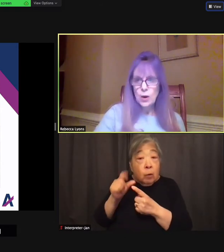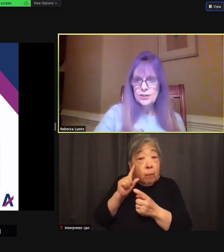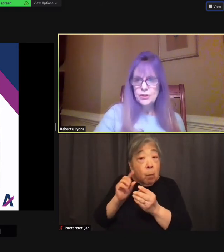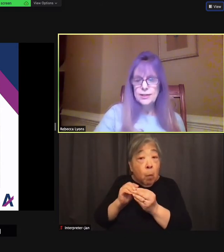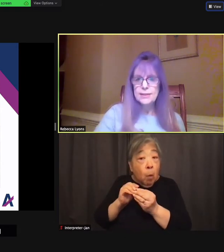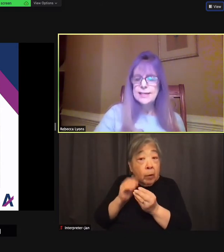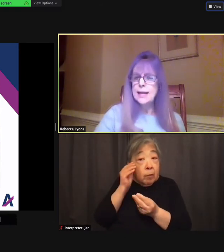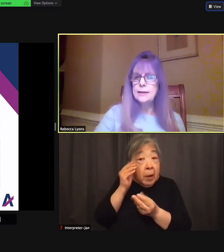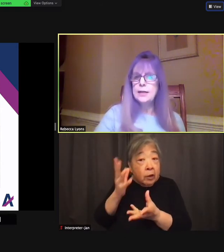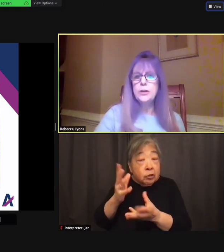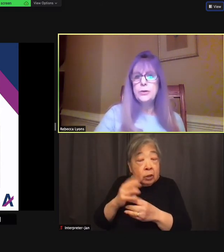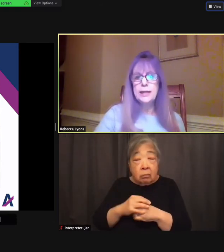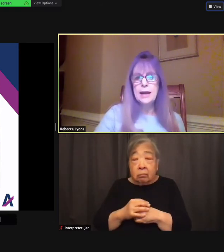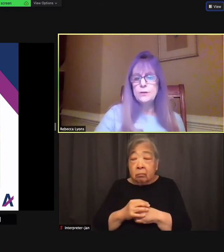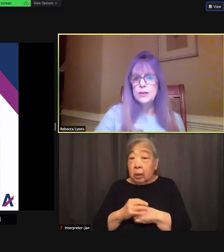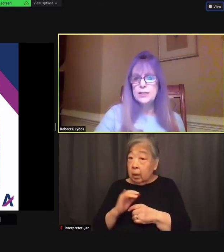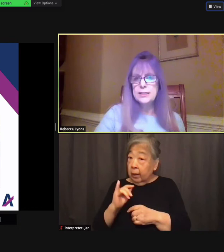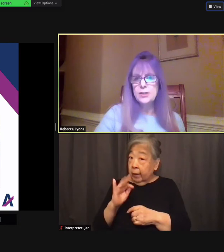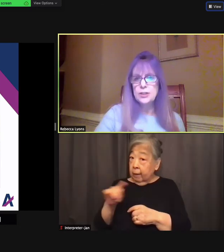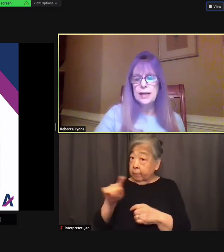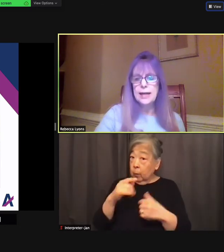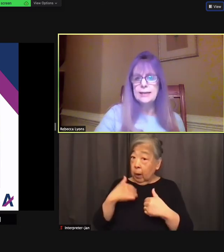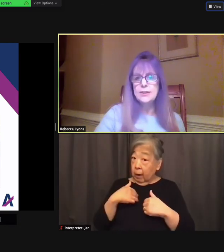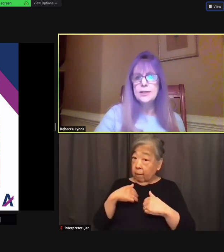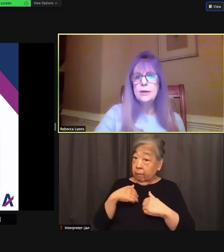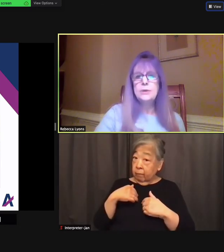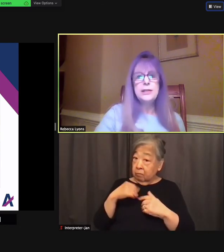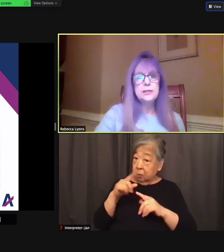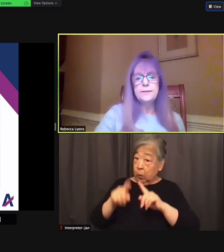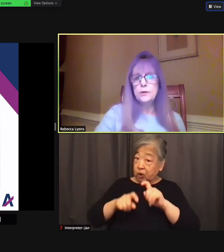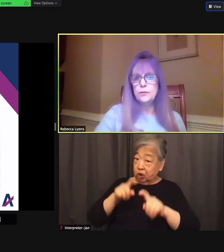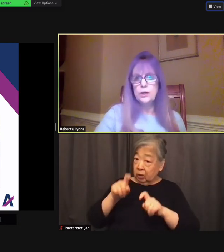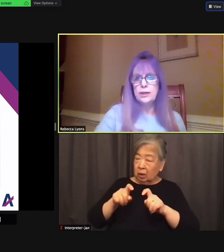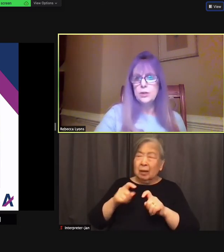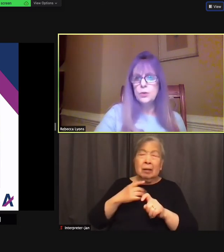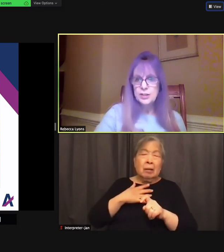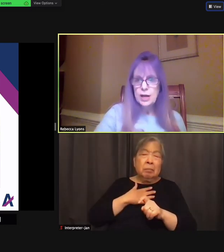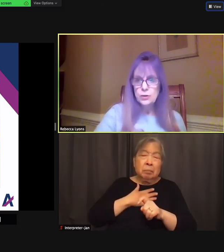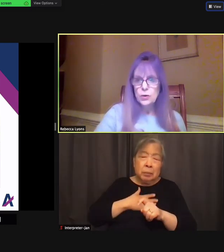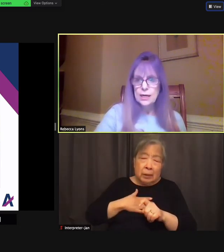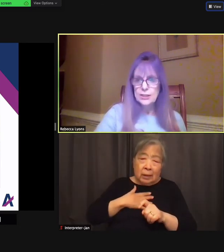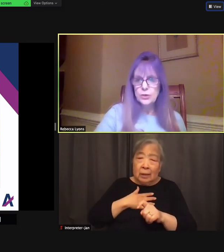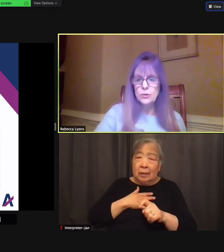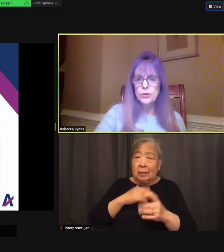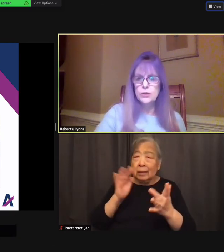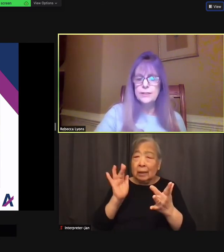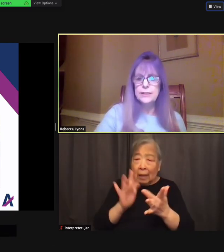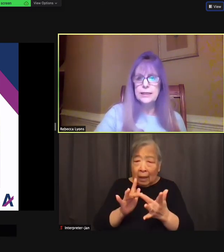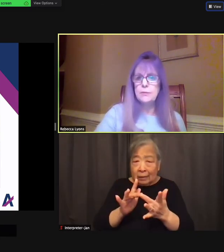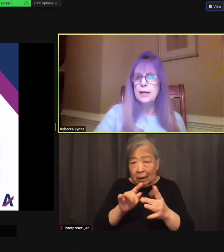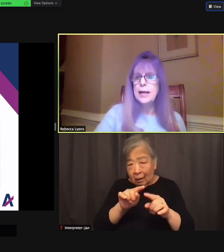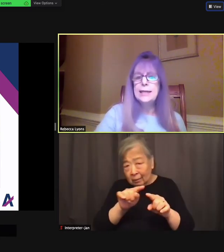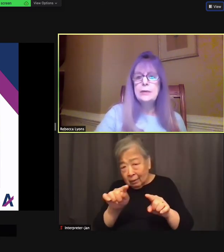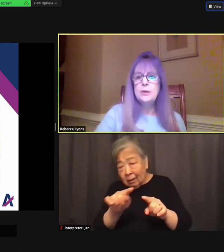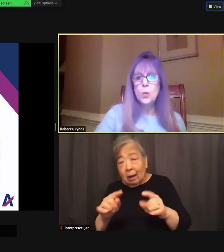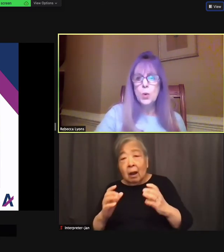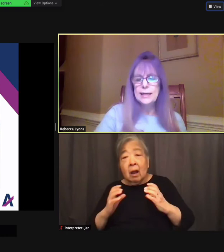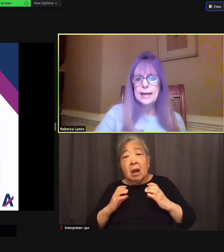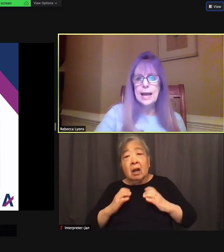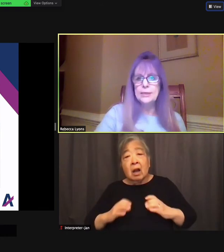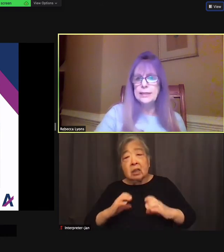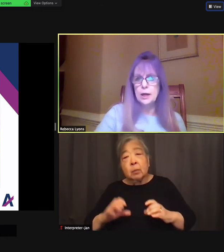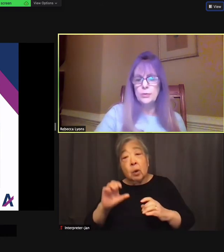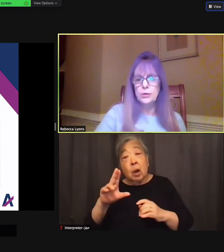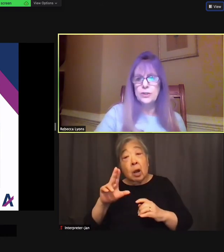any questions, and including after this session ends, please feel free to reach out to our customer service team, and they'd be more